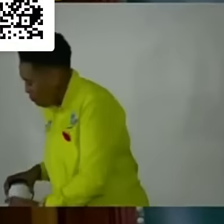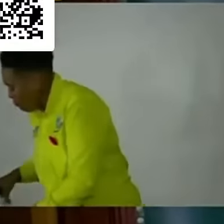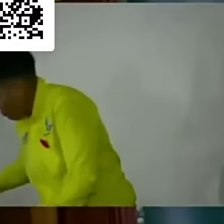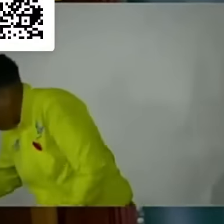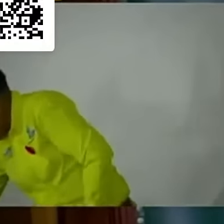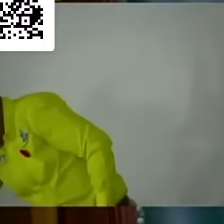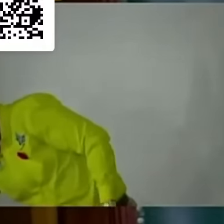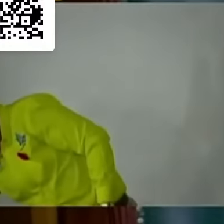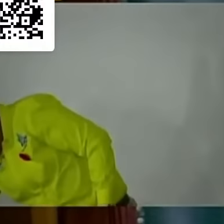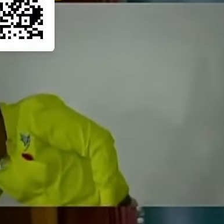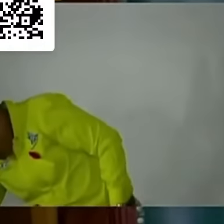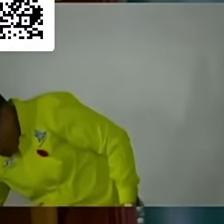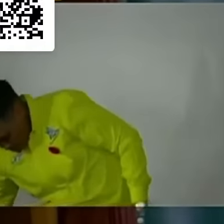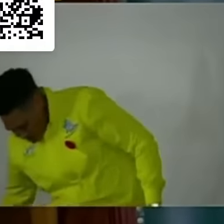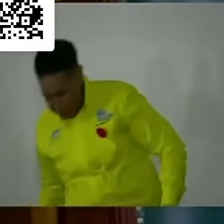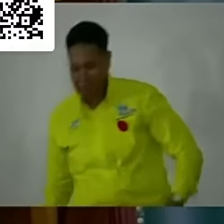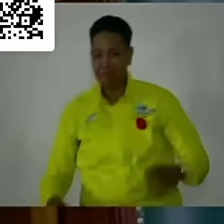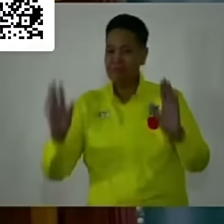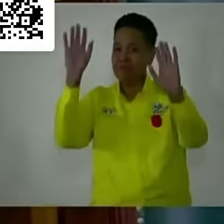Member Warmington.